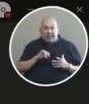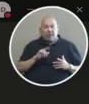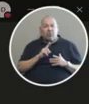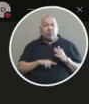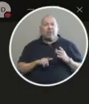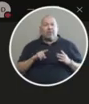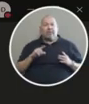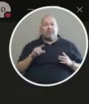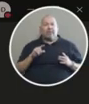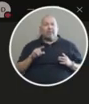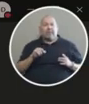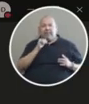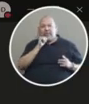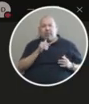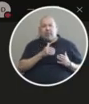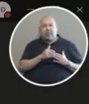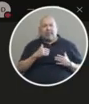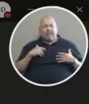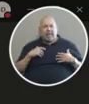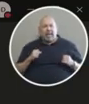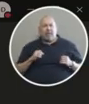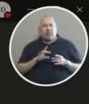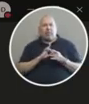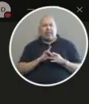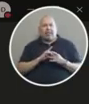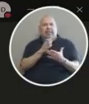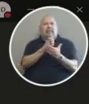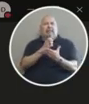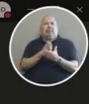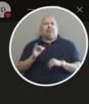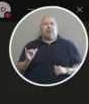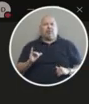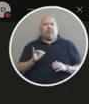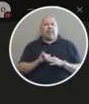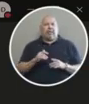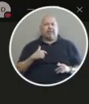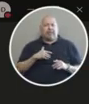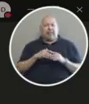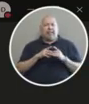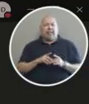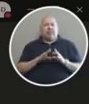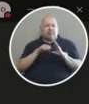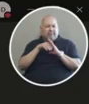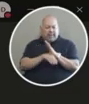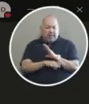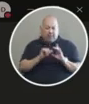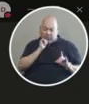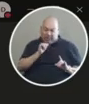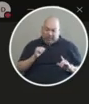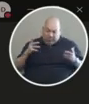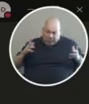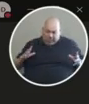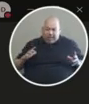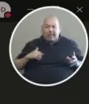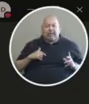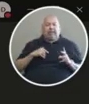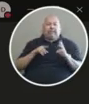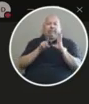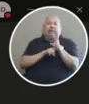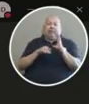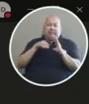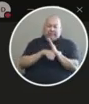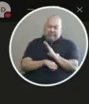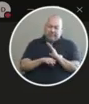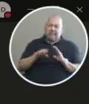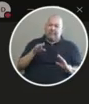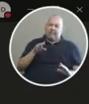this virus poses is not only health-related, but economically as well. And it has led to a domino effect. If we're not already in a recession, and to